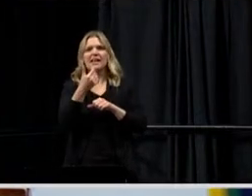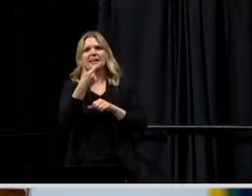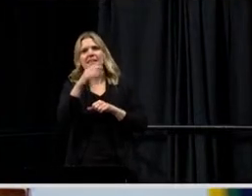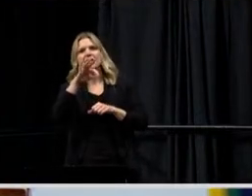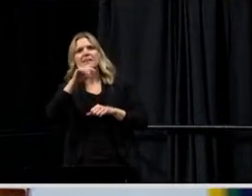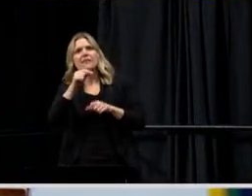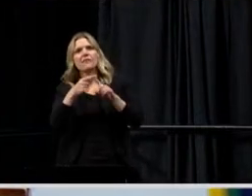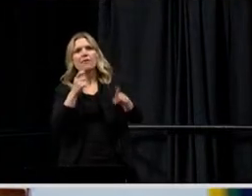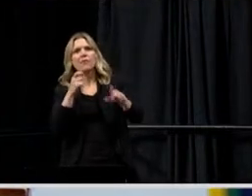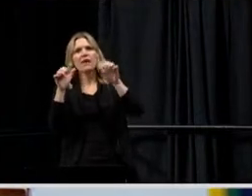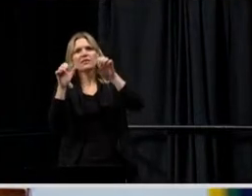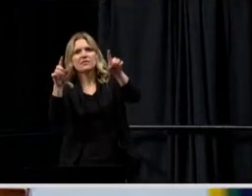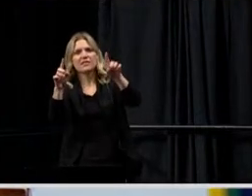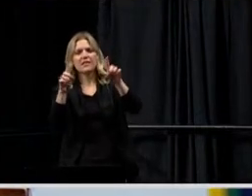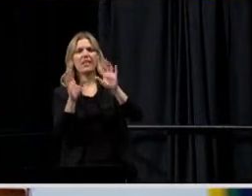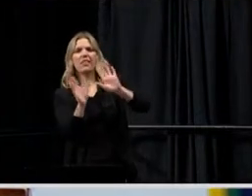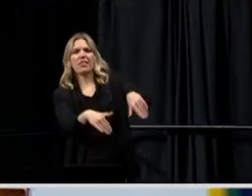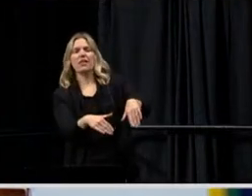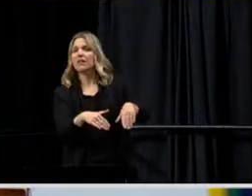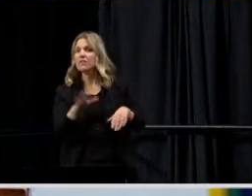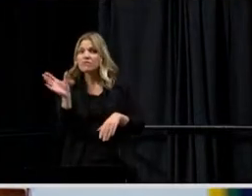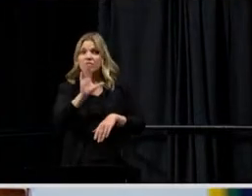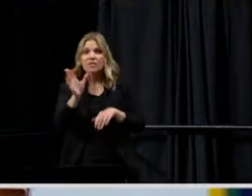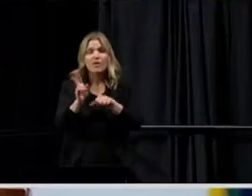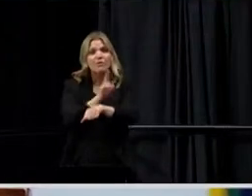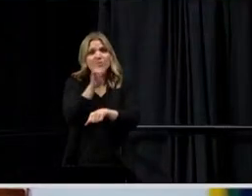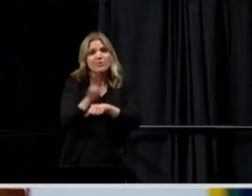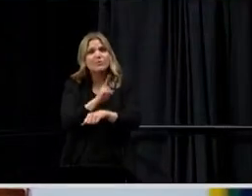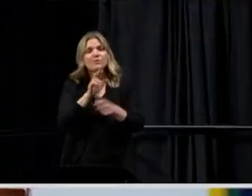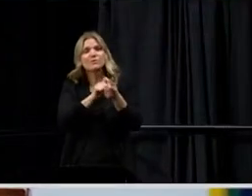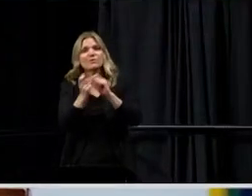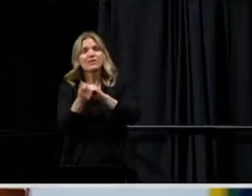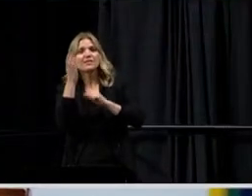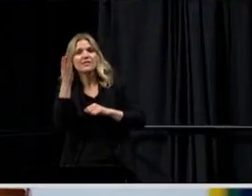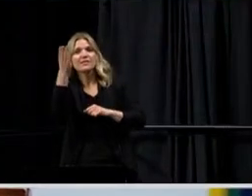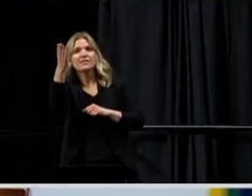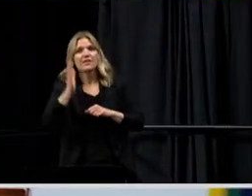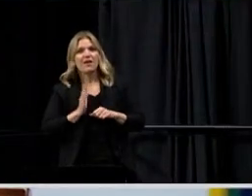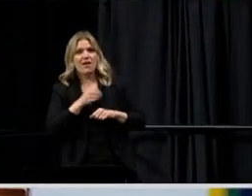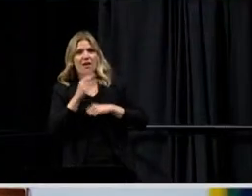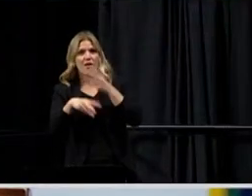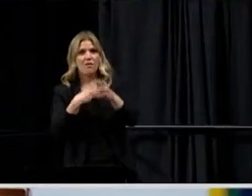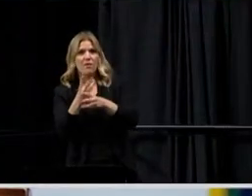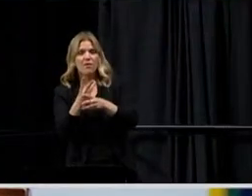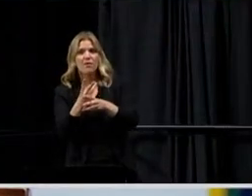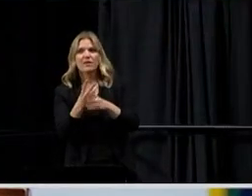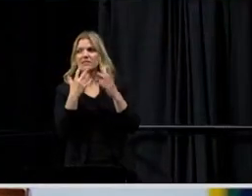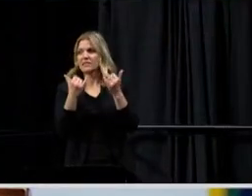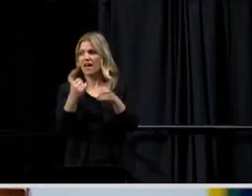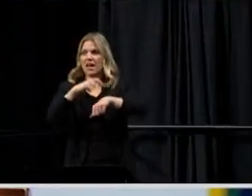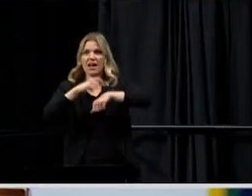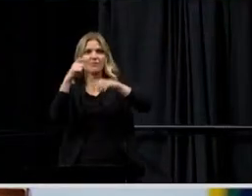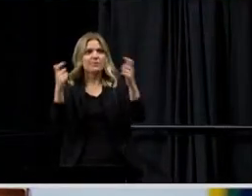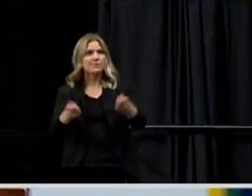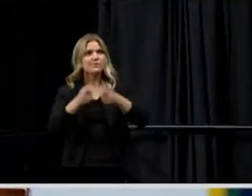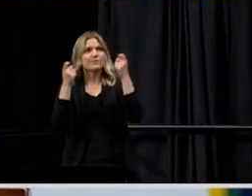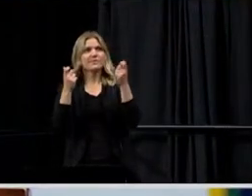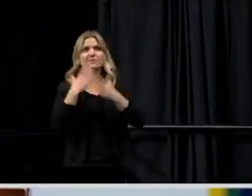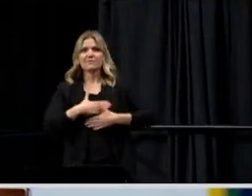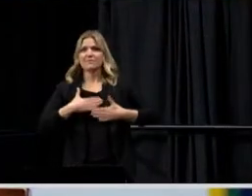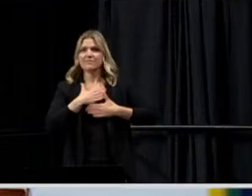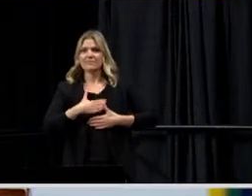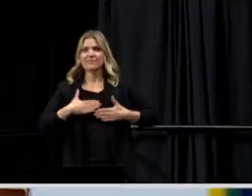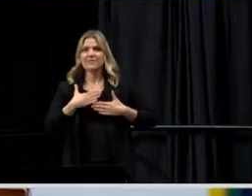granted. Use it to change our world and our future. Today is the time of celebration, so let's enjoy it while it